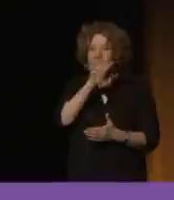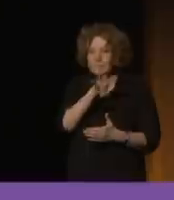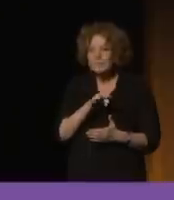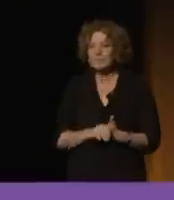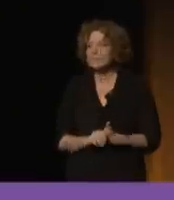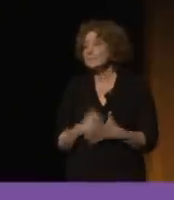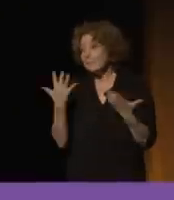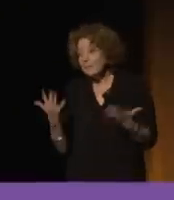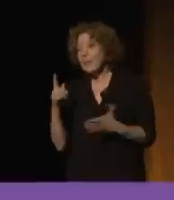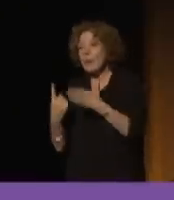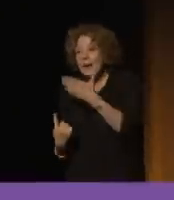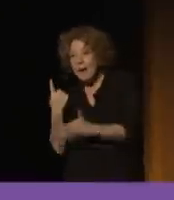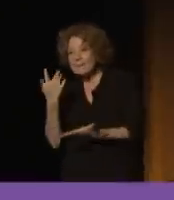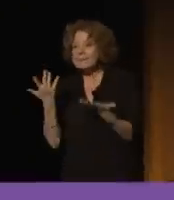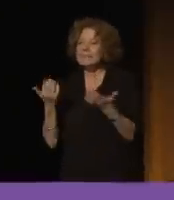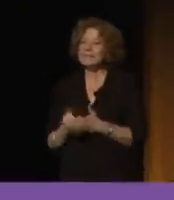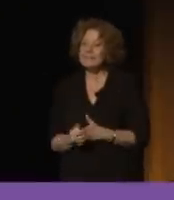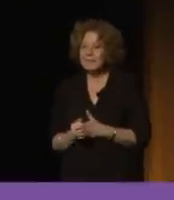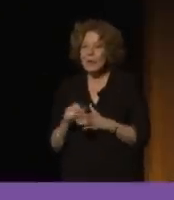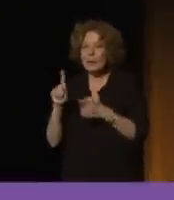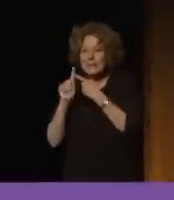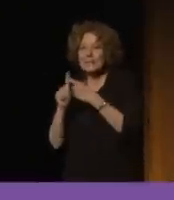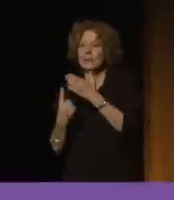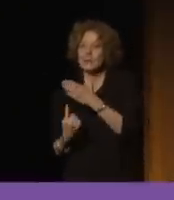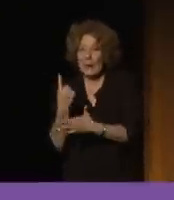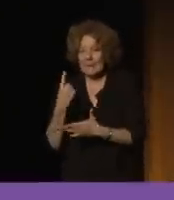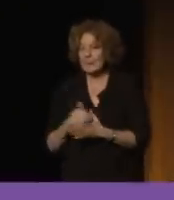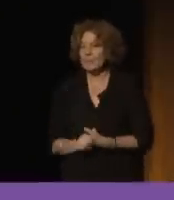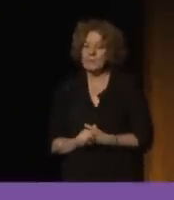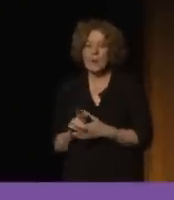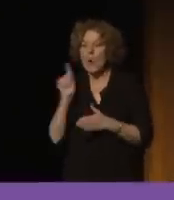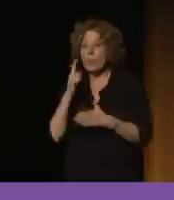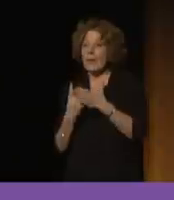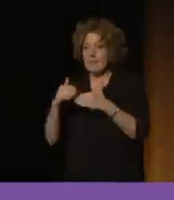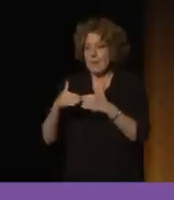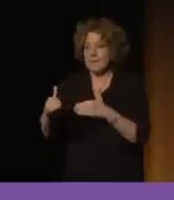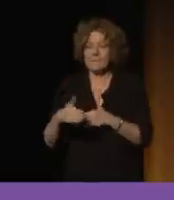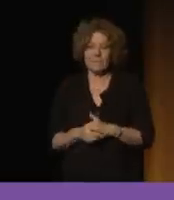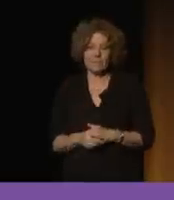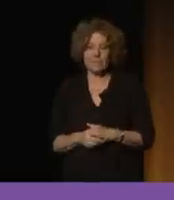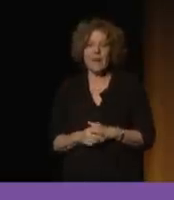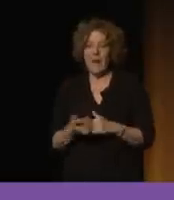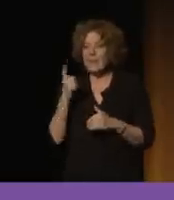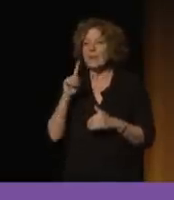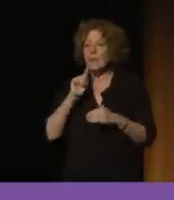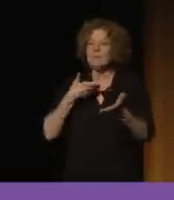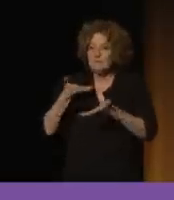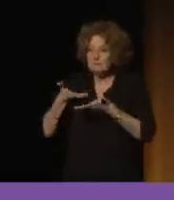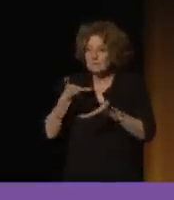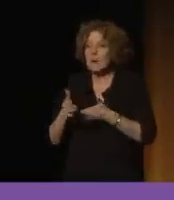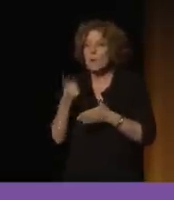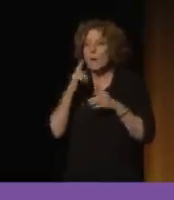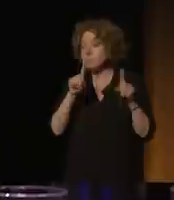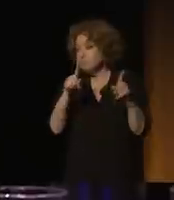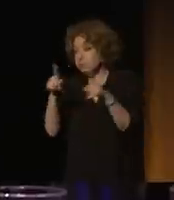what happened, what's continuing to happen, what will happen. I think that enough will keep us going. We're going to look at the